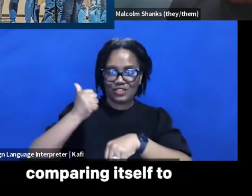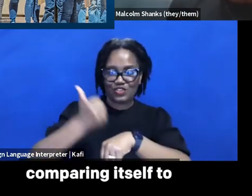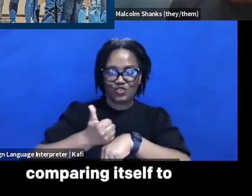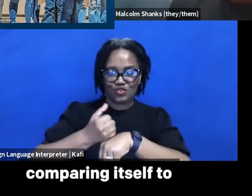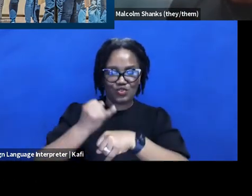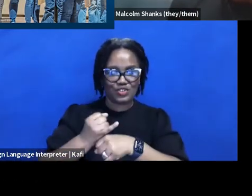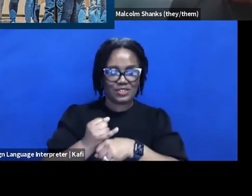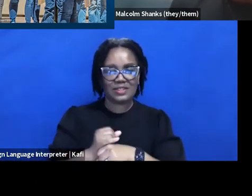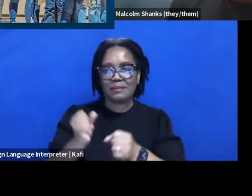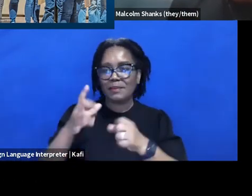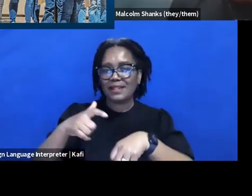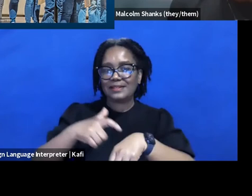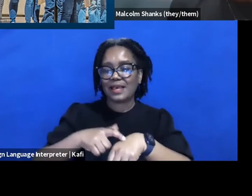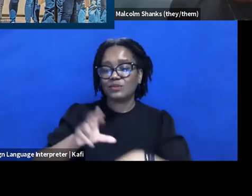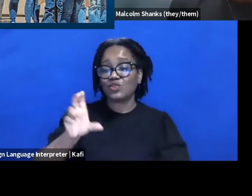comparing itself to